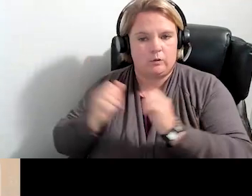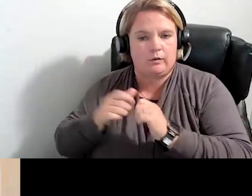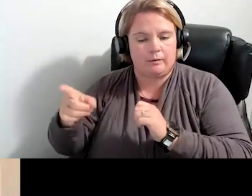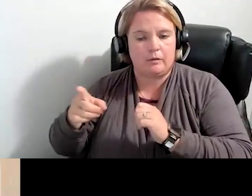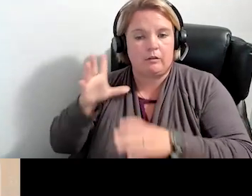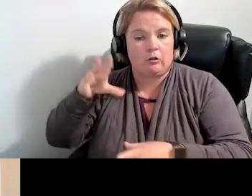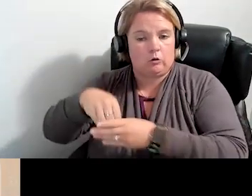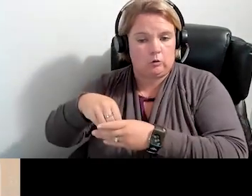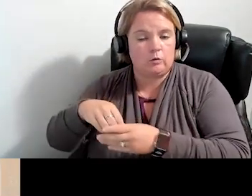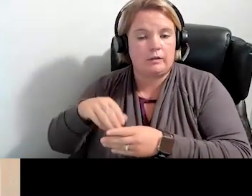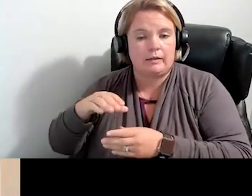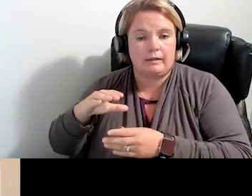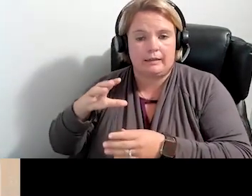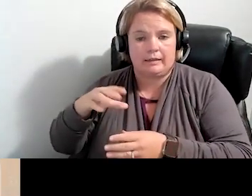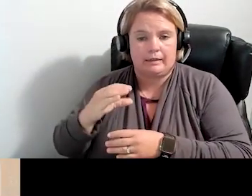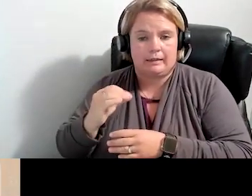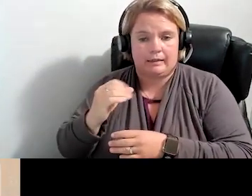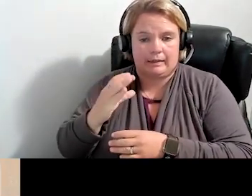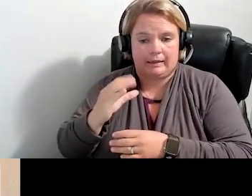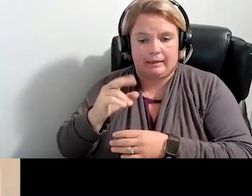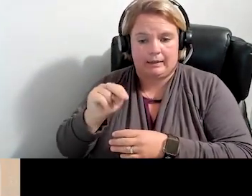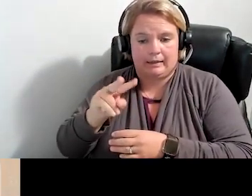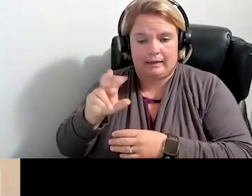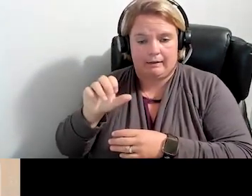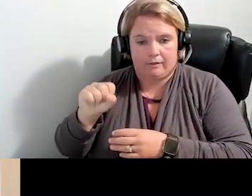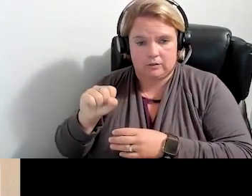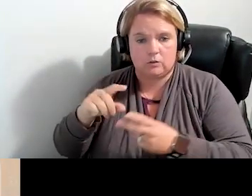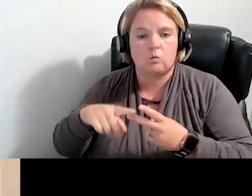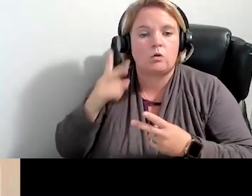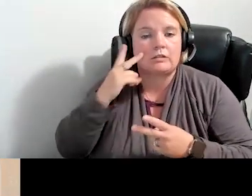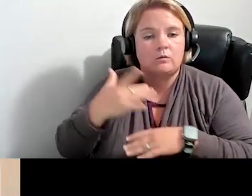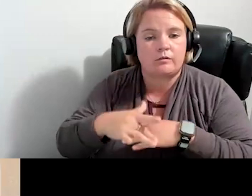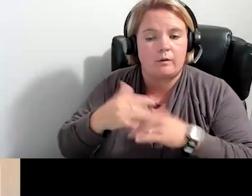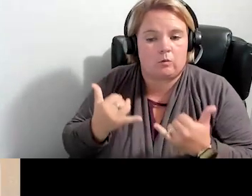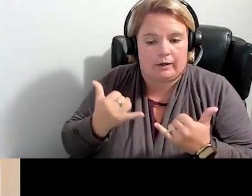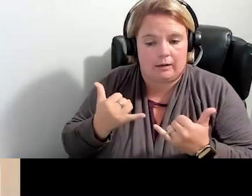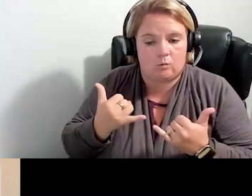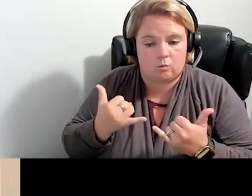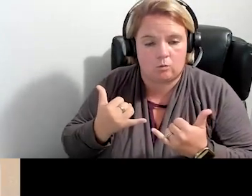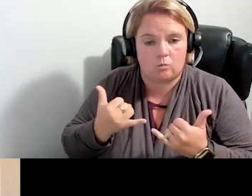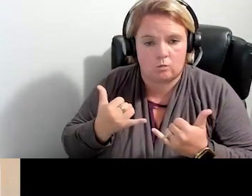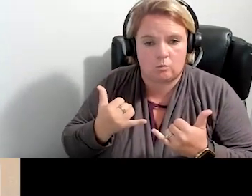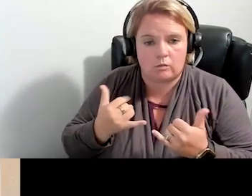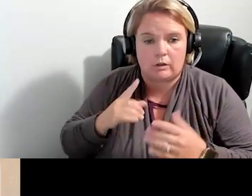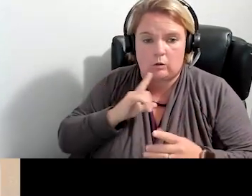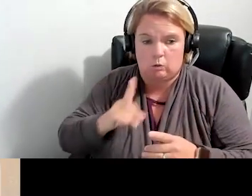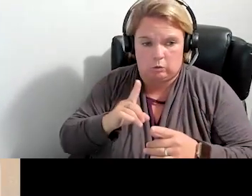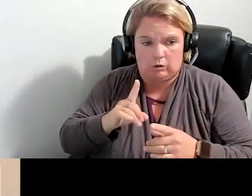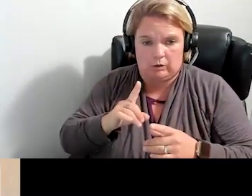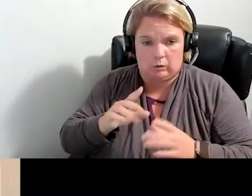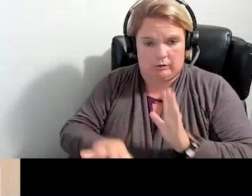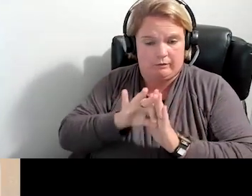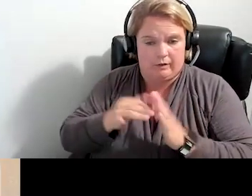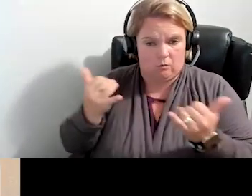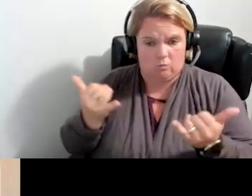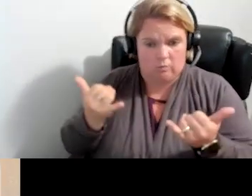a chatbot into Canvas, we're just going to simply discuss what's available right now. And the biggest thing that we have found in our research is the